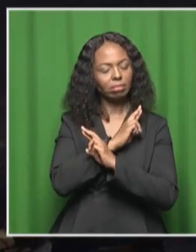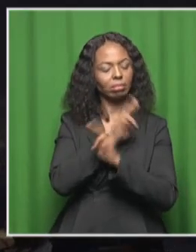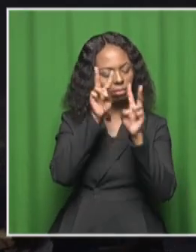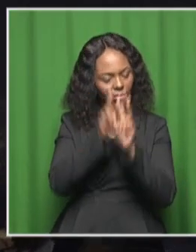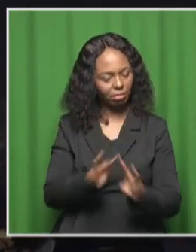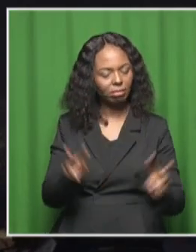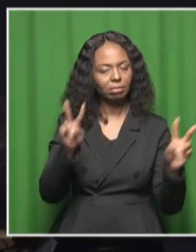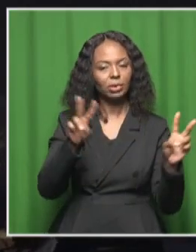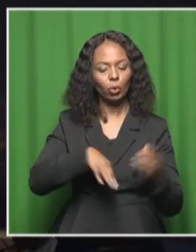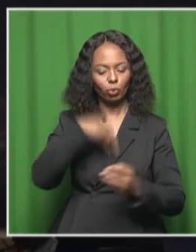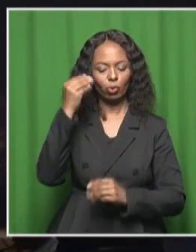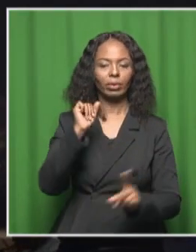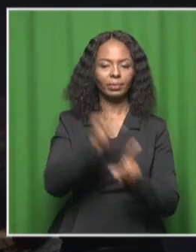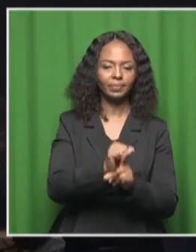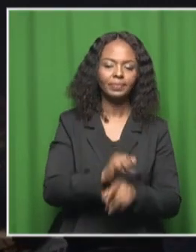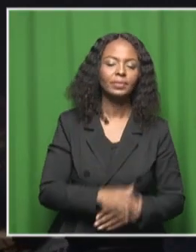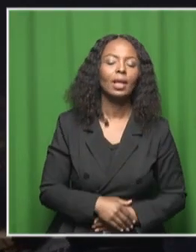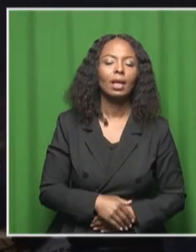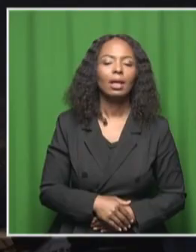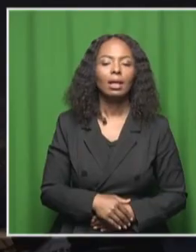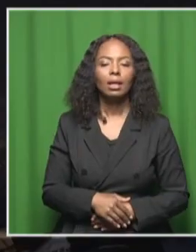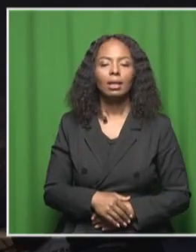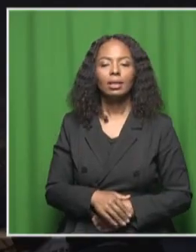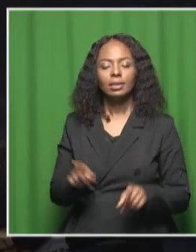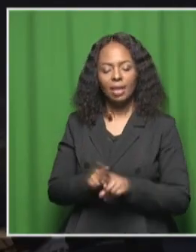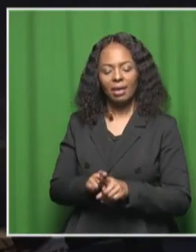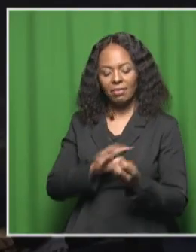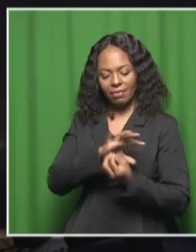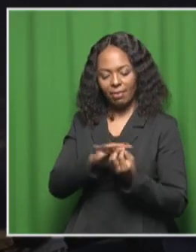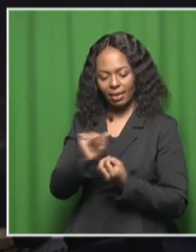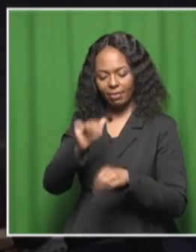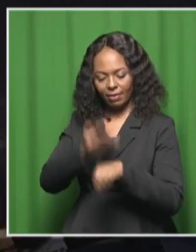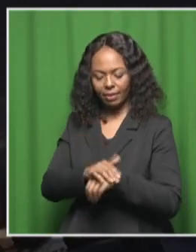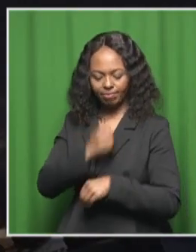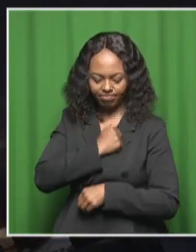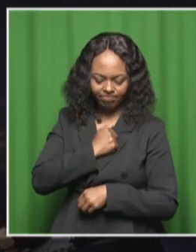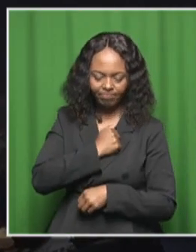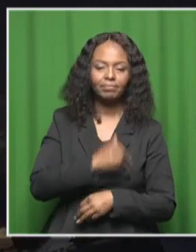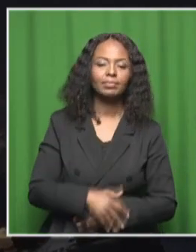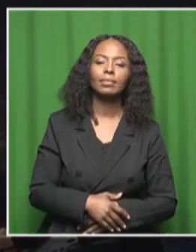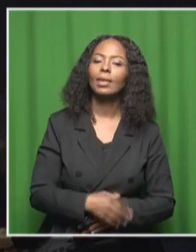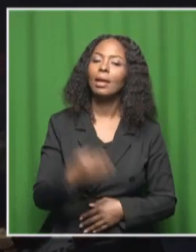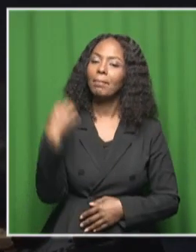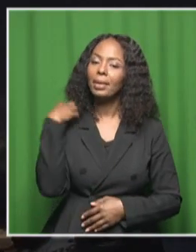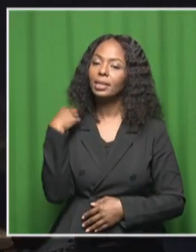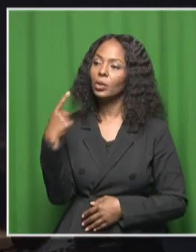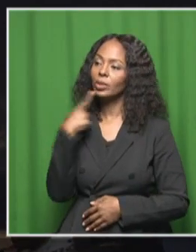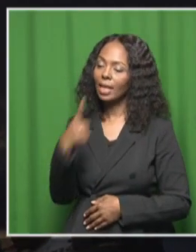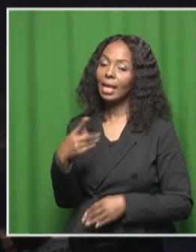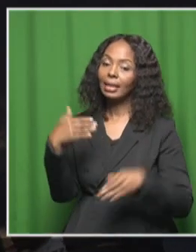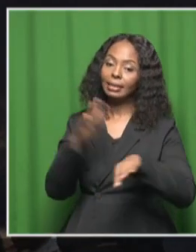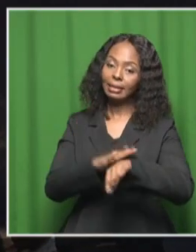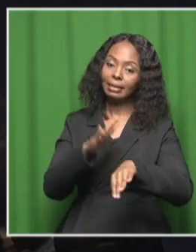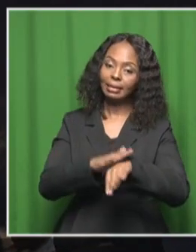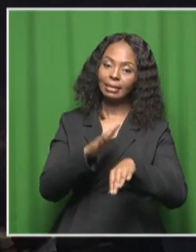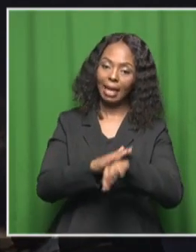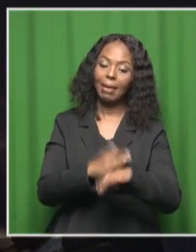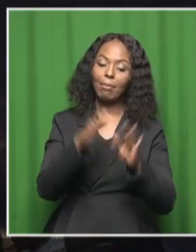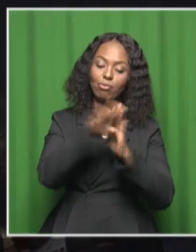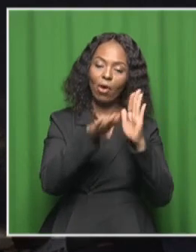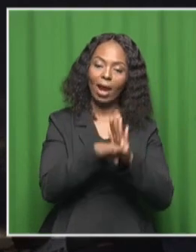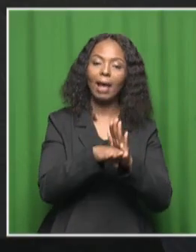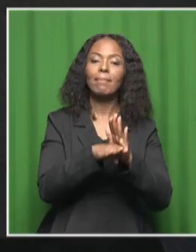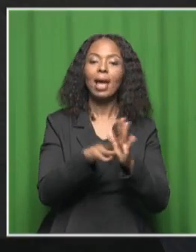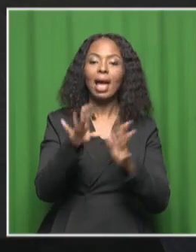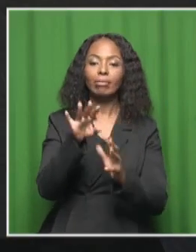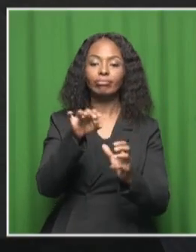let you go. Remember, you are on borrowed time, on a deadline. You did commit that there's a certain time at which the program will